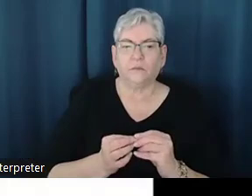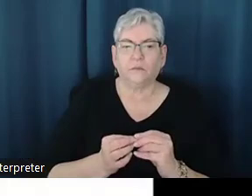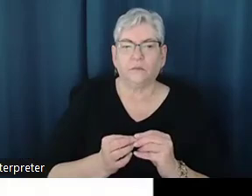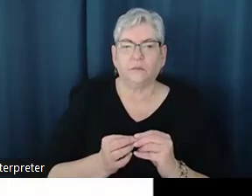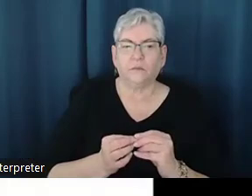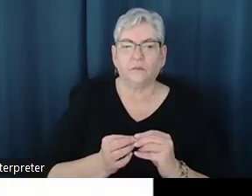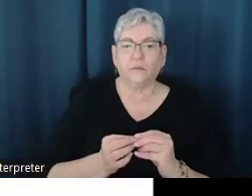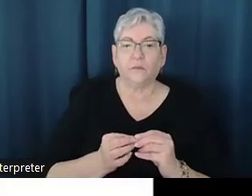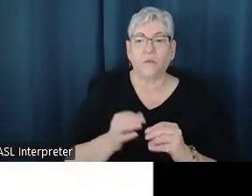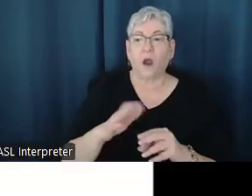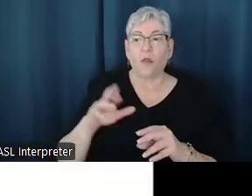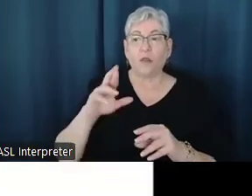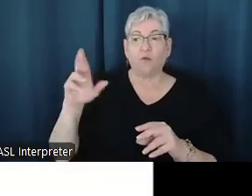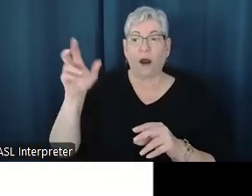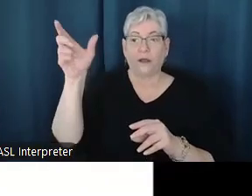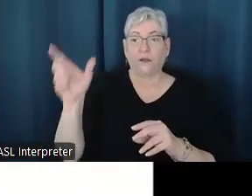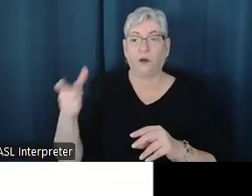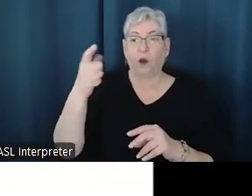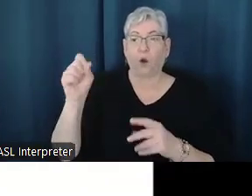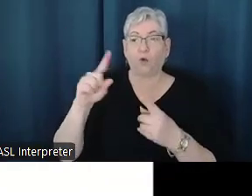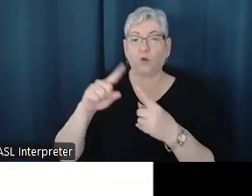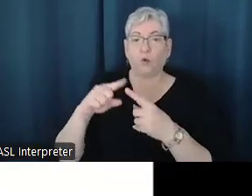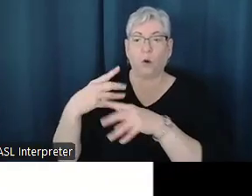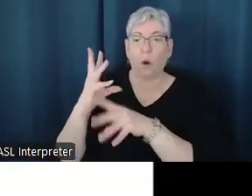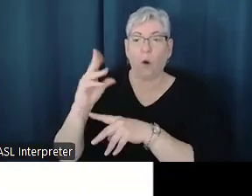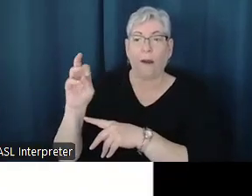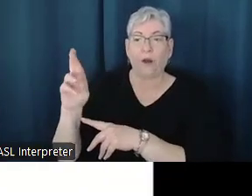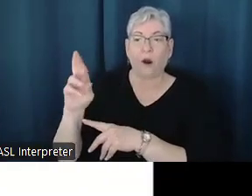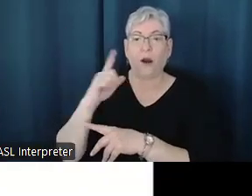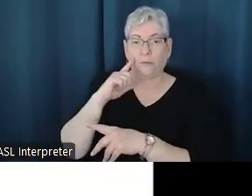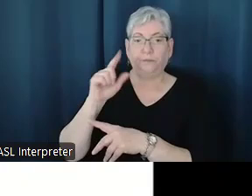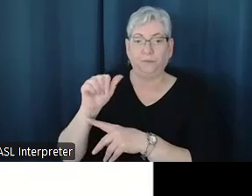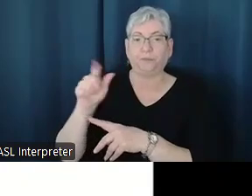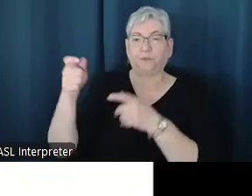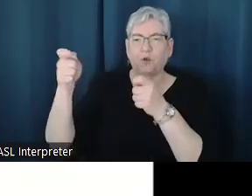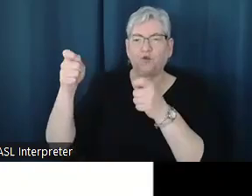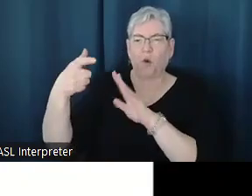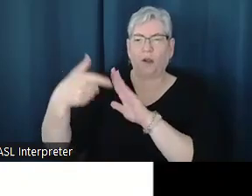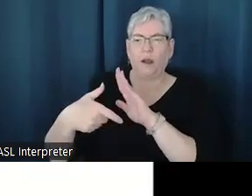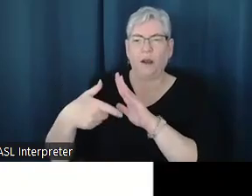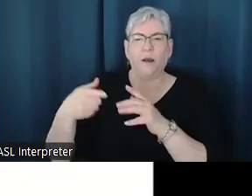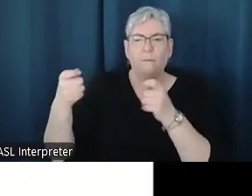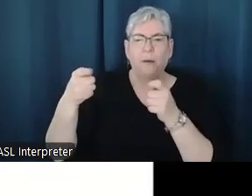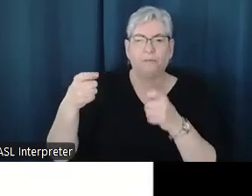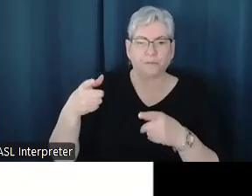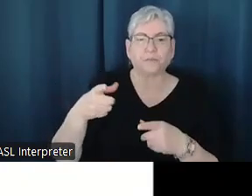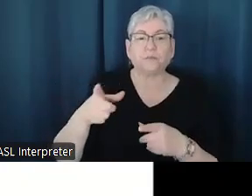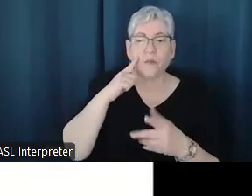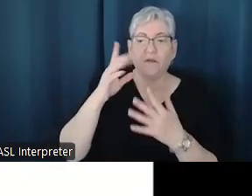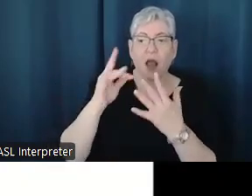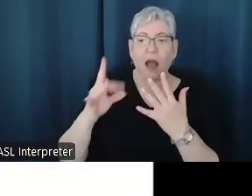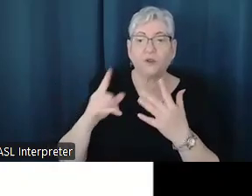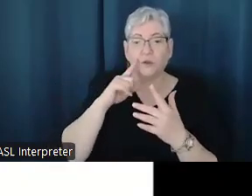To the right of the GoToWebinar PowerPoint is the GoToWebinar control panel. This is where you have the option to select